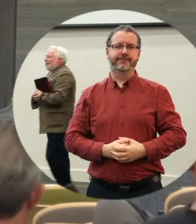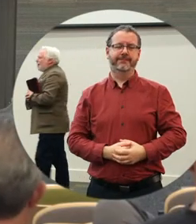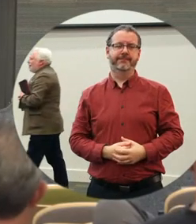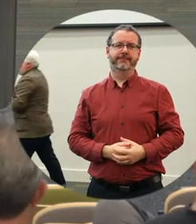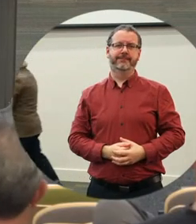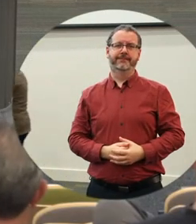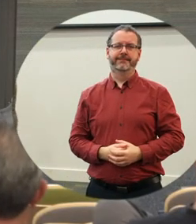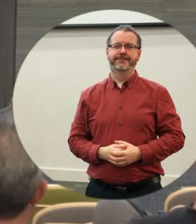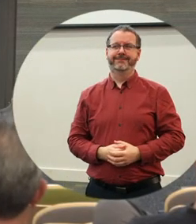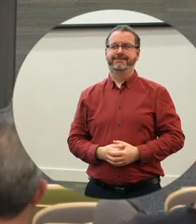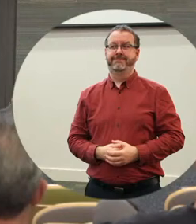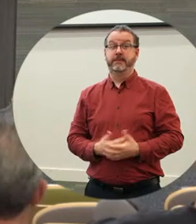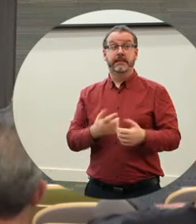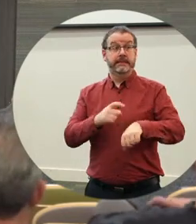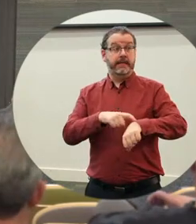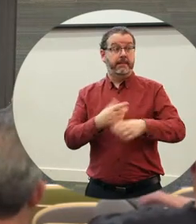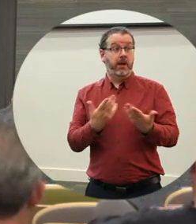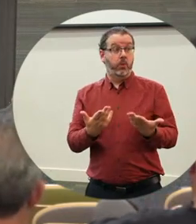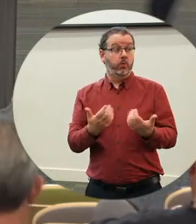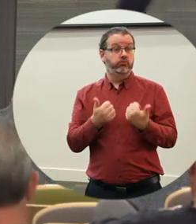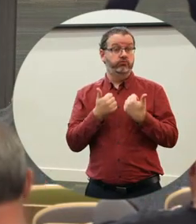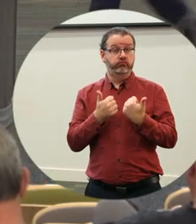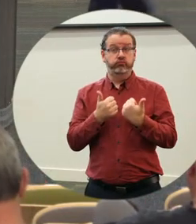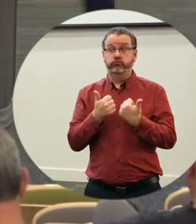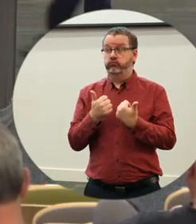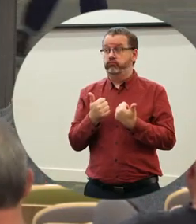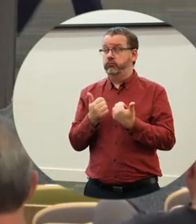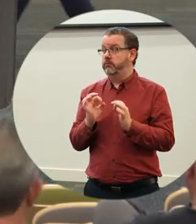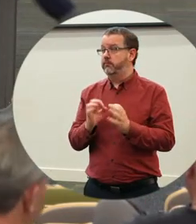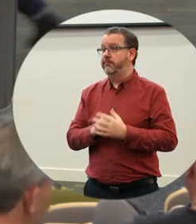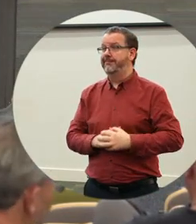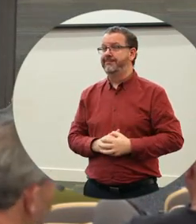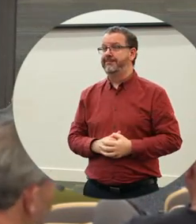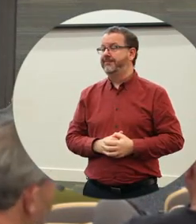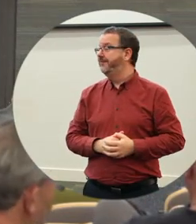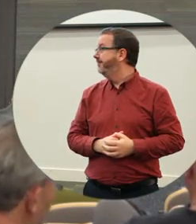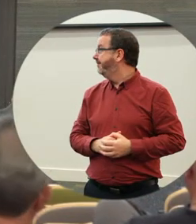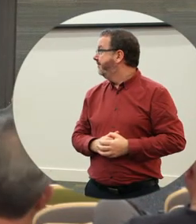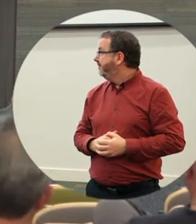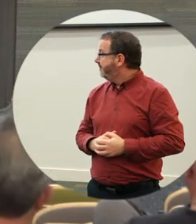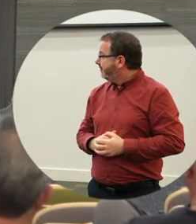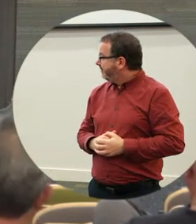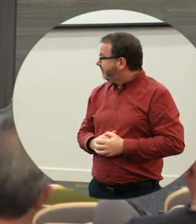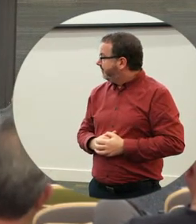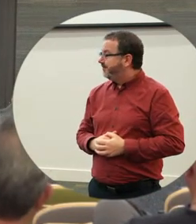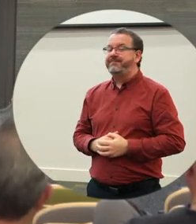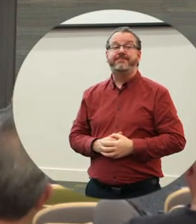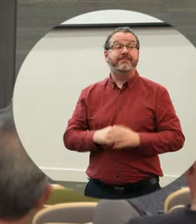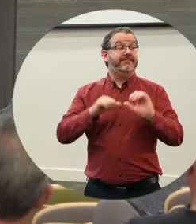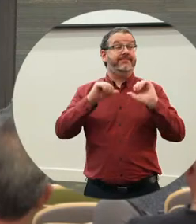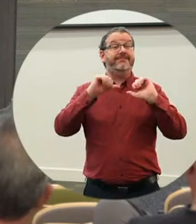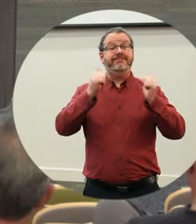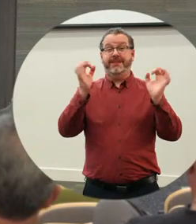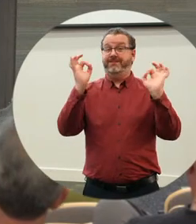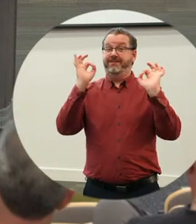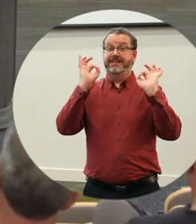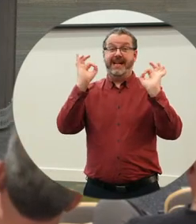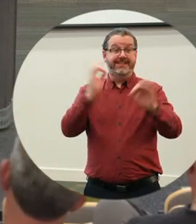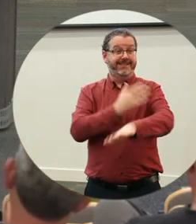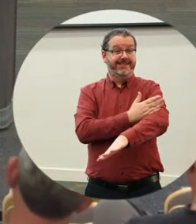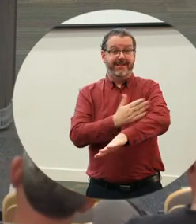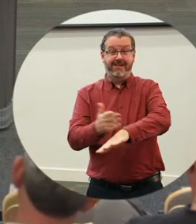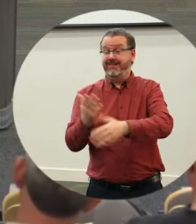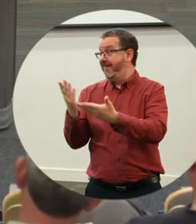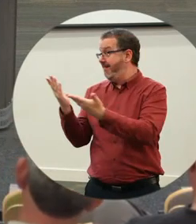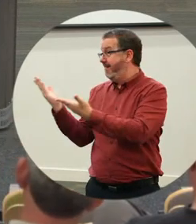Are we on time? We're good. Look, folks, that was a fantastic start today. I have to say,